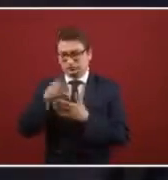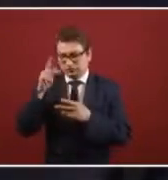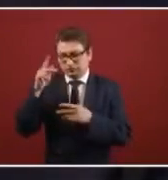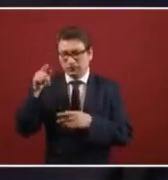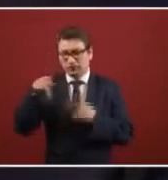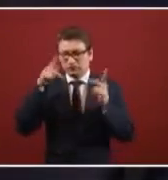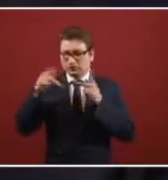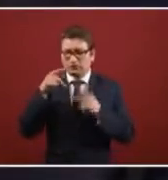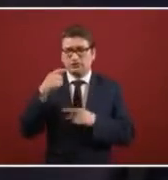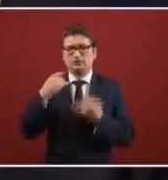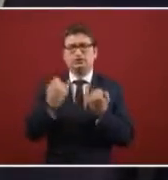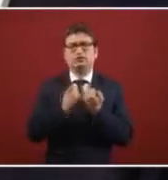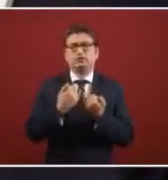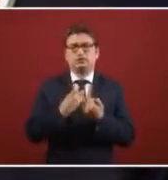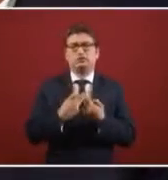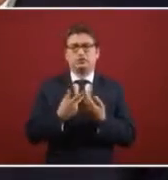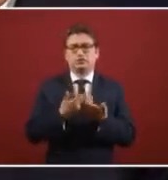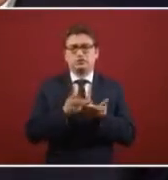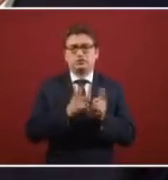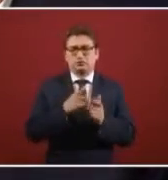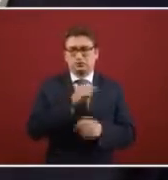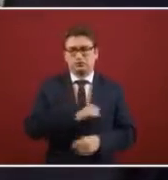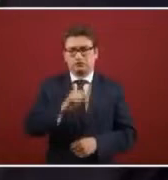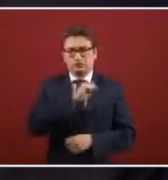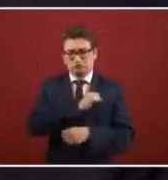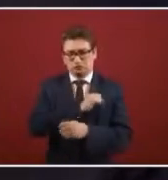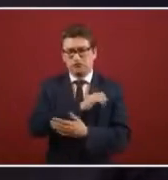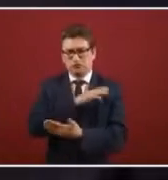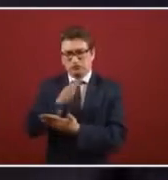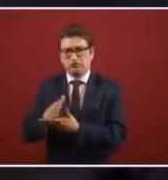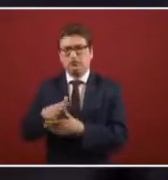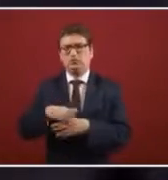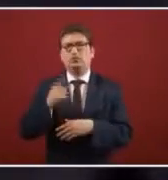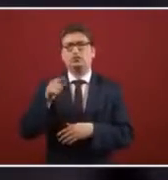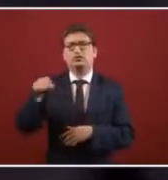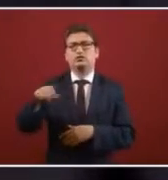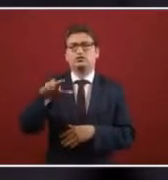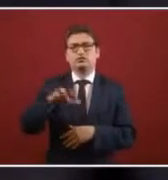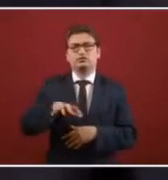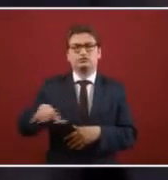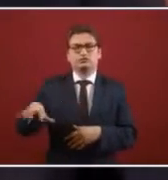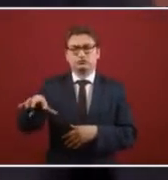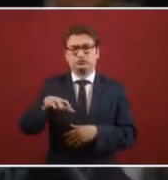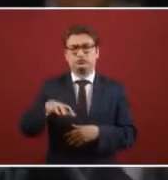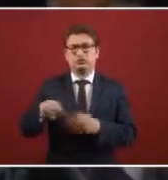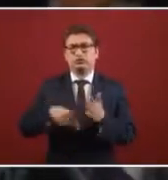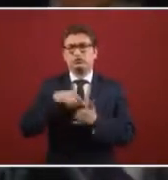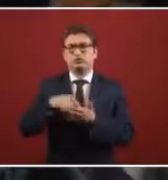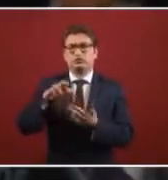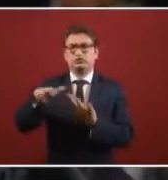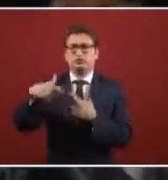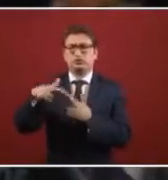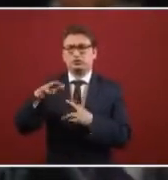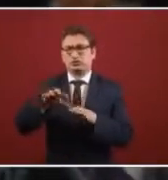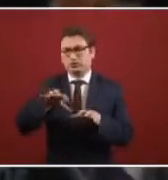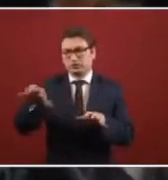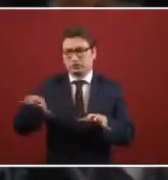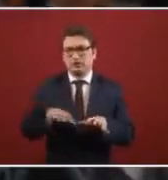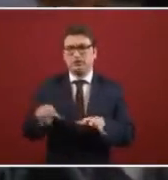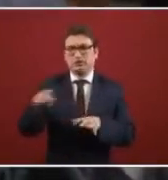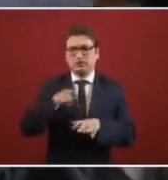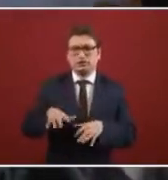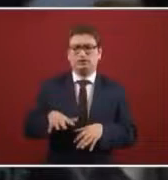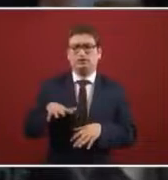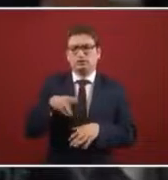necesario go que to vaya see gente about this. de salud, señor, And they porque need también the en health algunas- people to go. en algunas regiones And del in país some donde regions of the ha